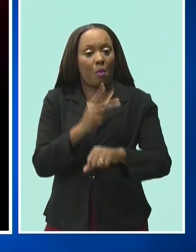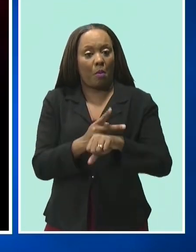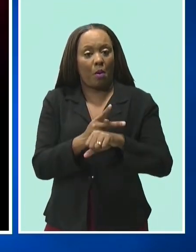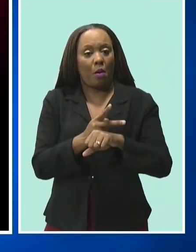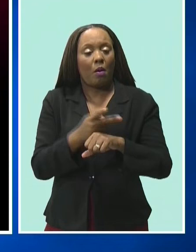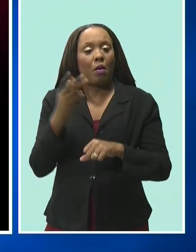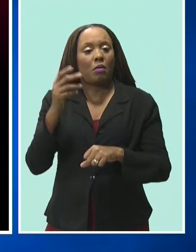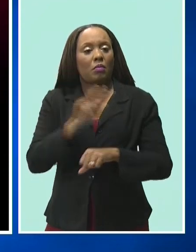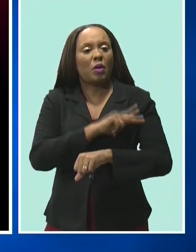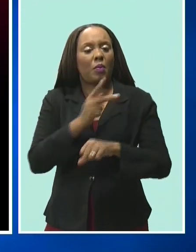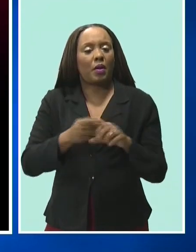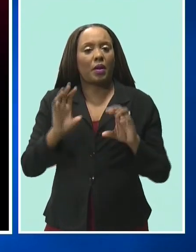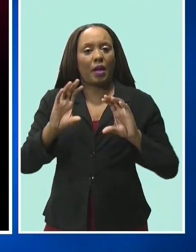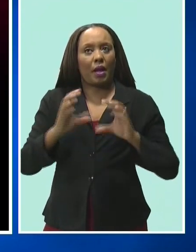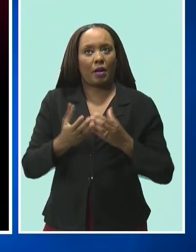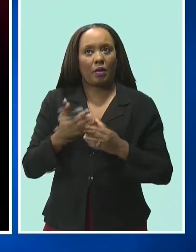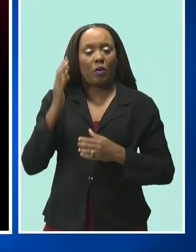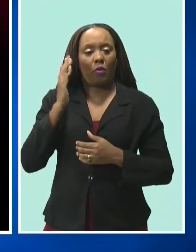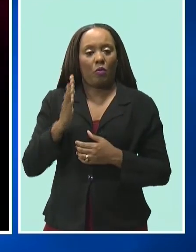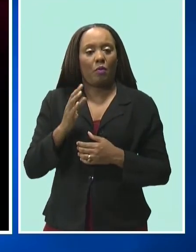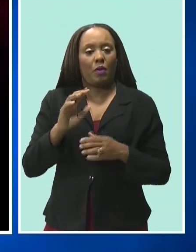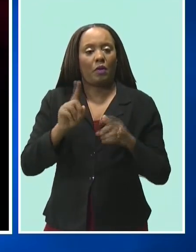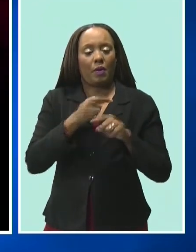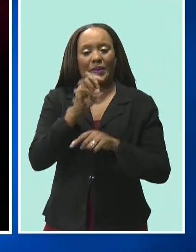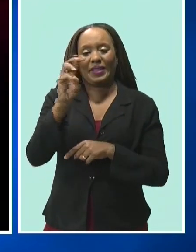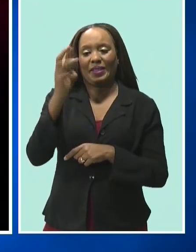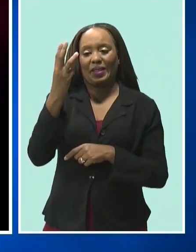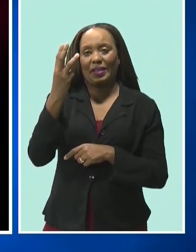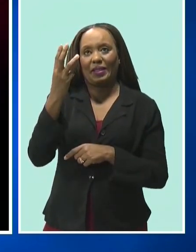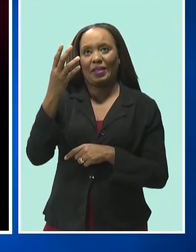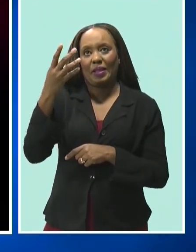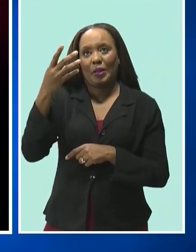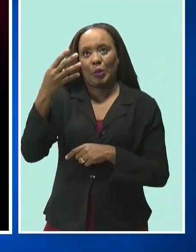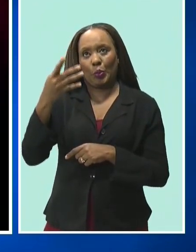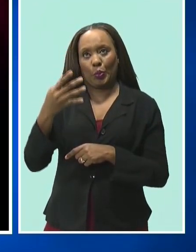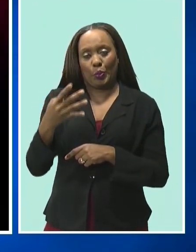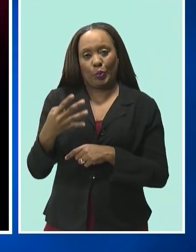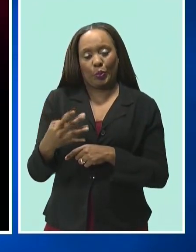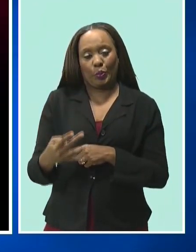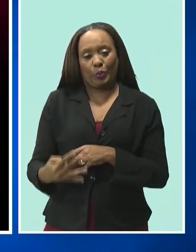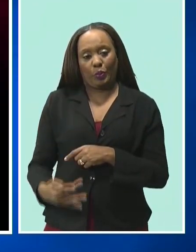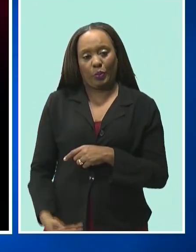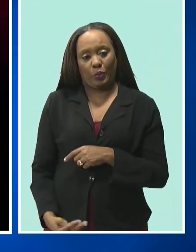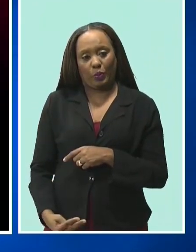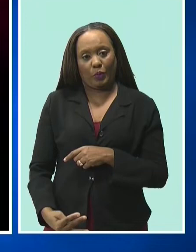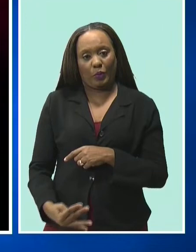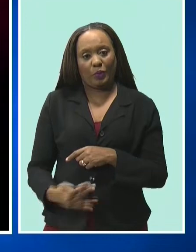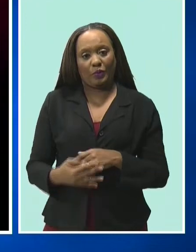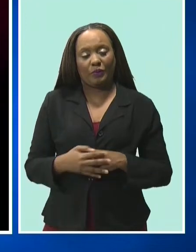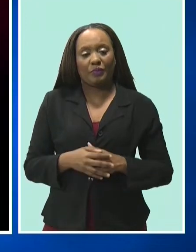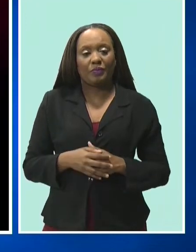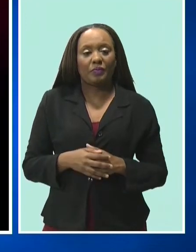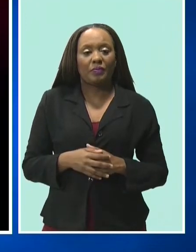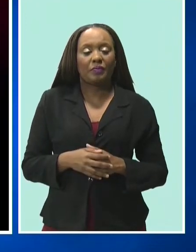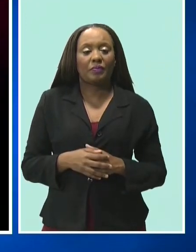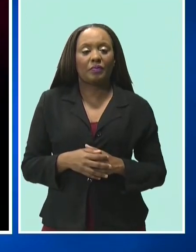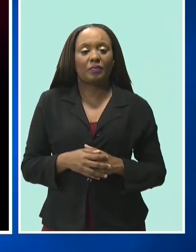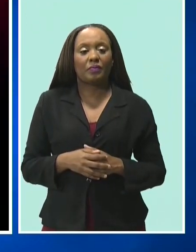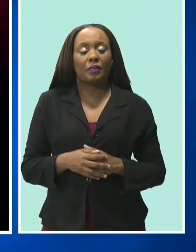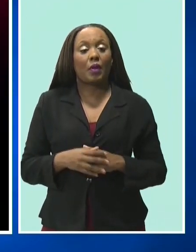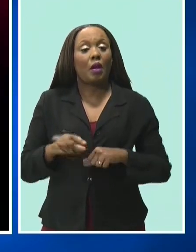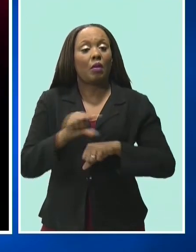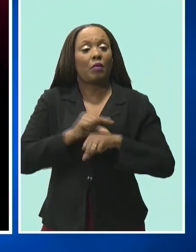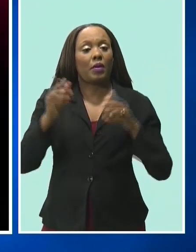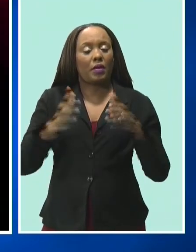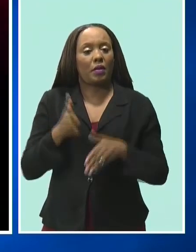kickstart the category with Rome in second position, Mikael Teja in third, Prady in fourth, and the Grenadians